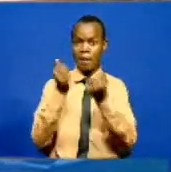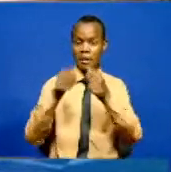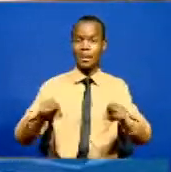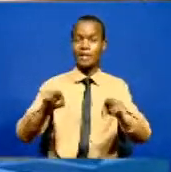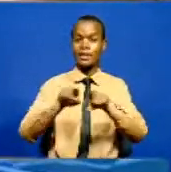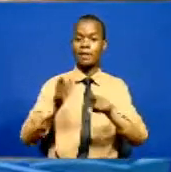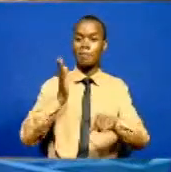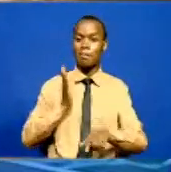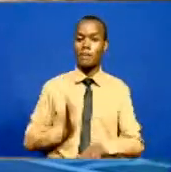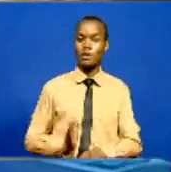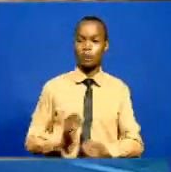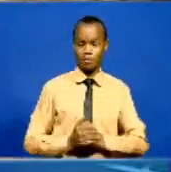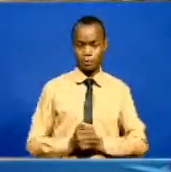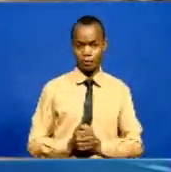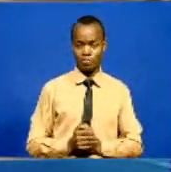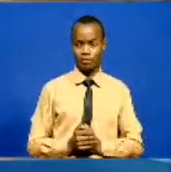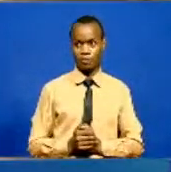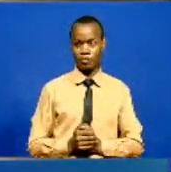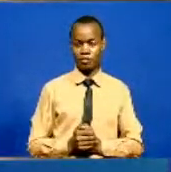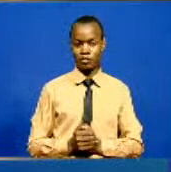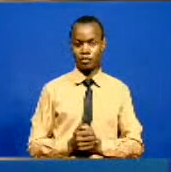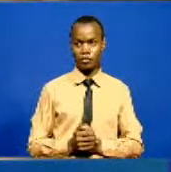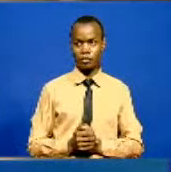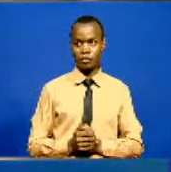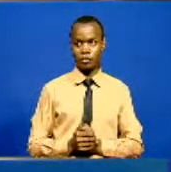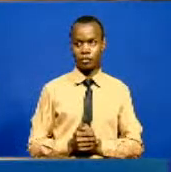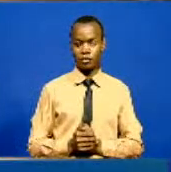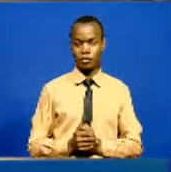master. If